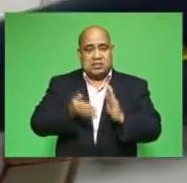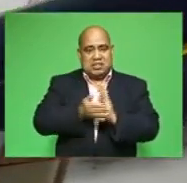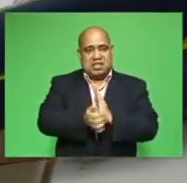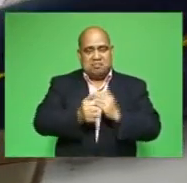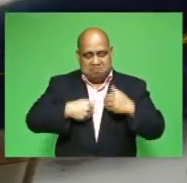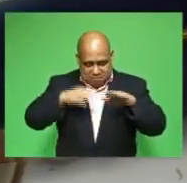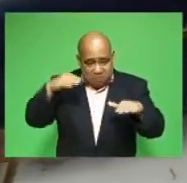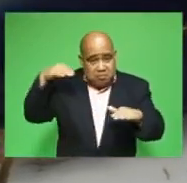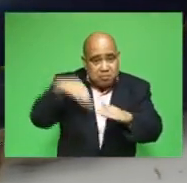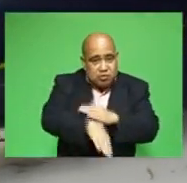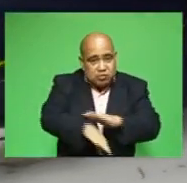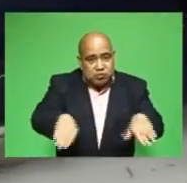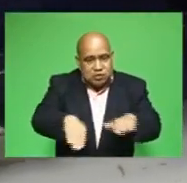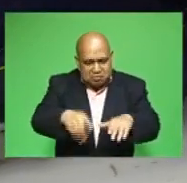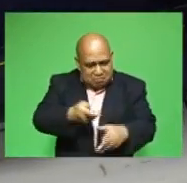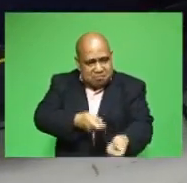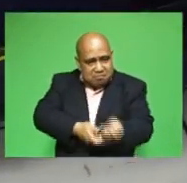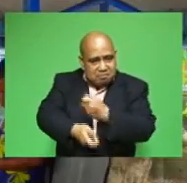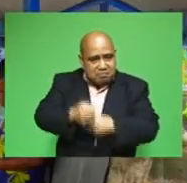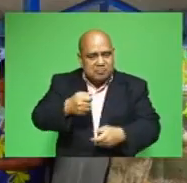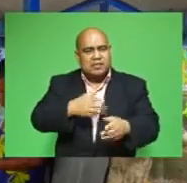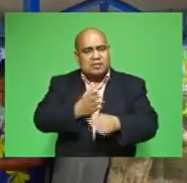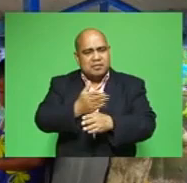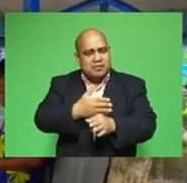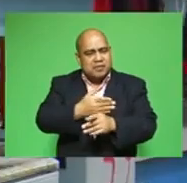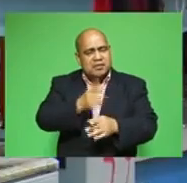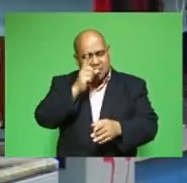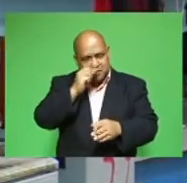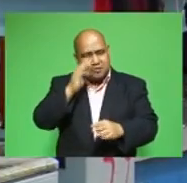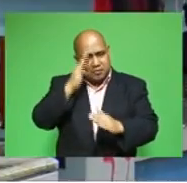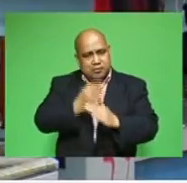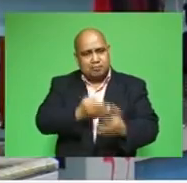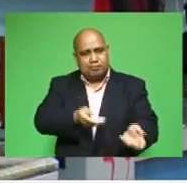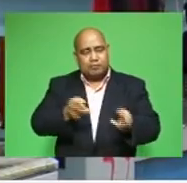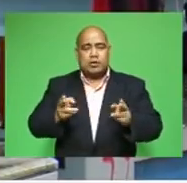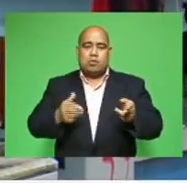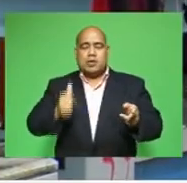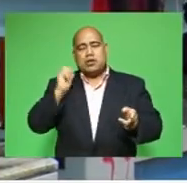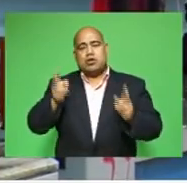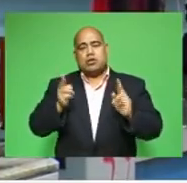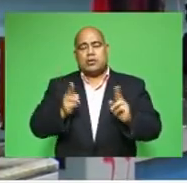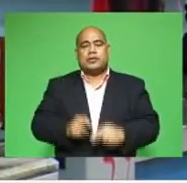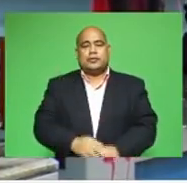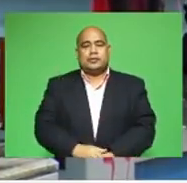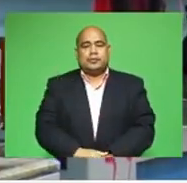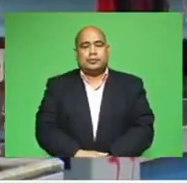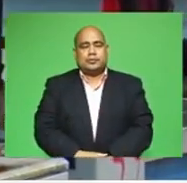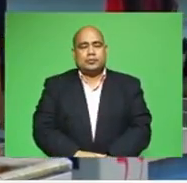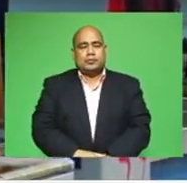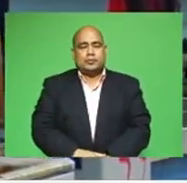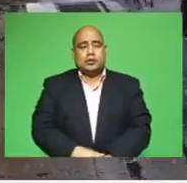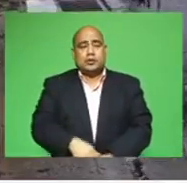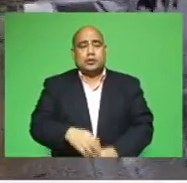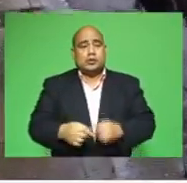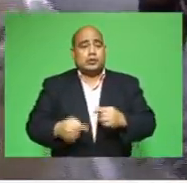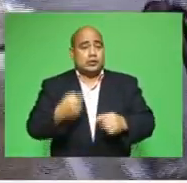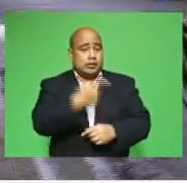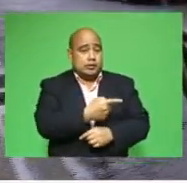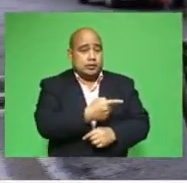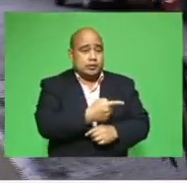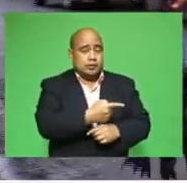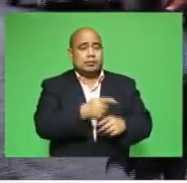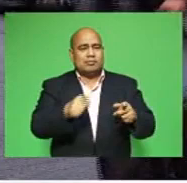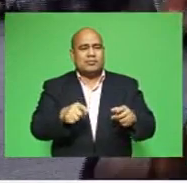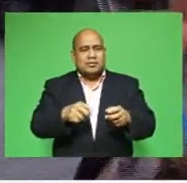so. We're just hoping everything goes back to normal. For Naivi Malupo, going out to fish is not an issue, but trying to